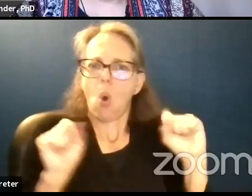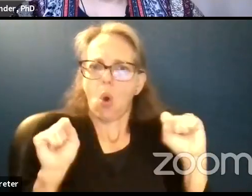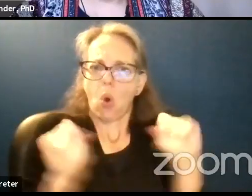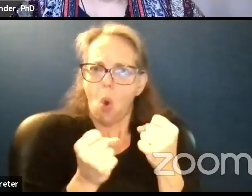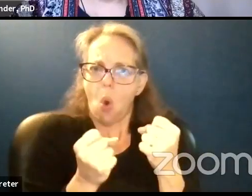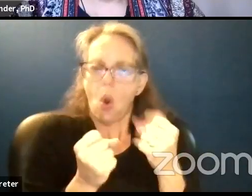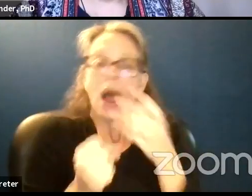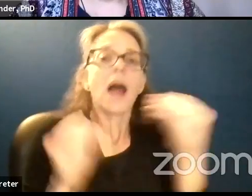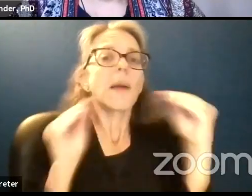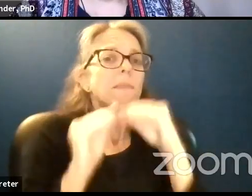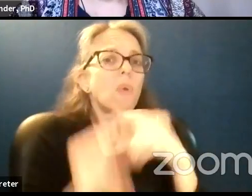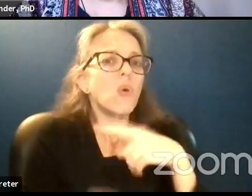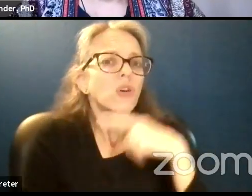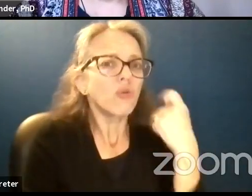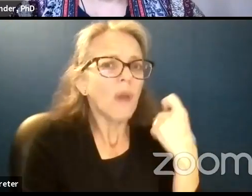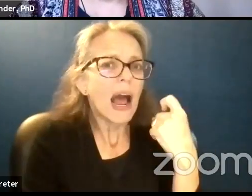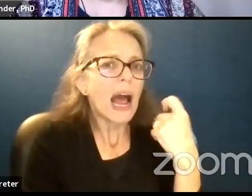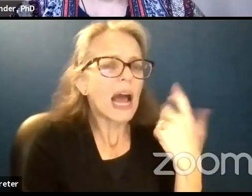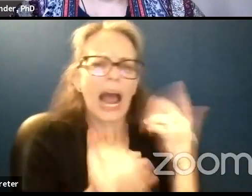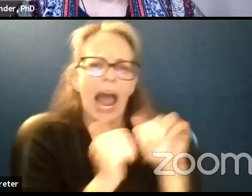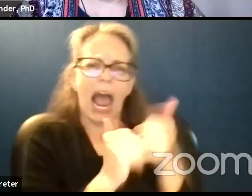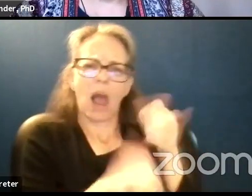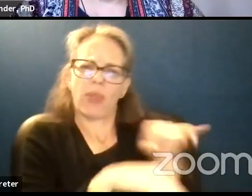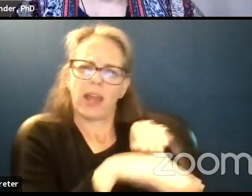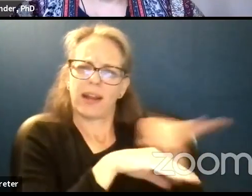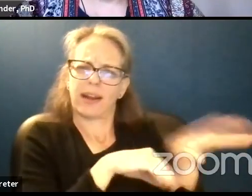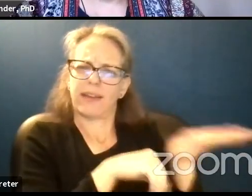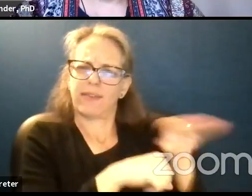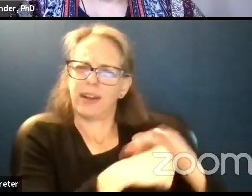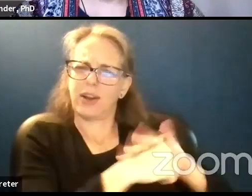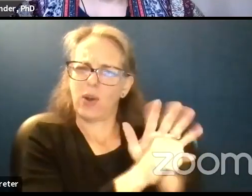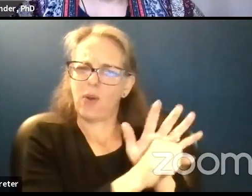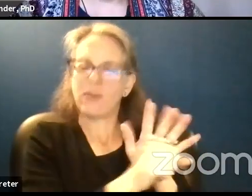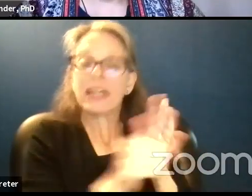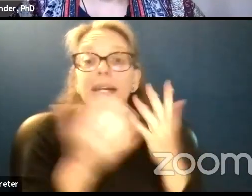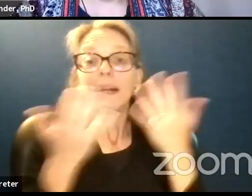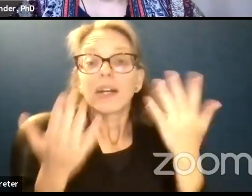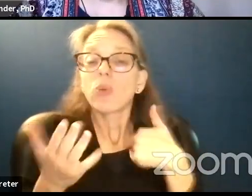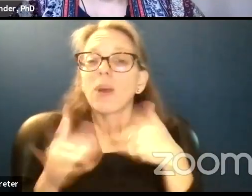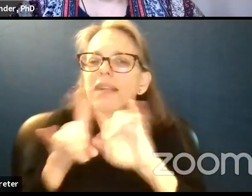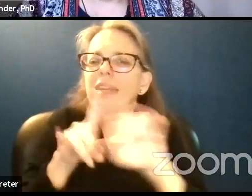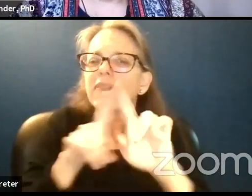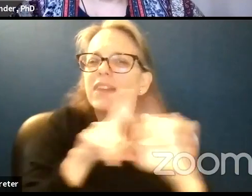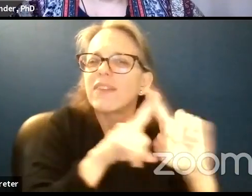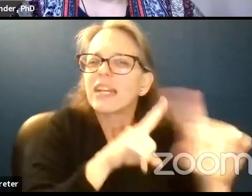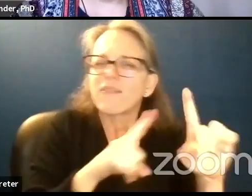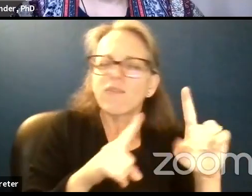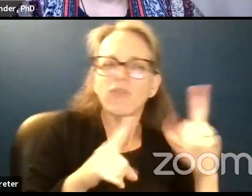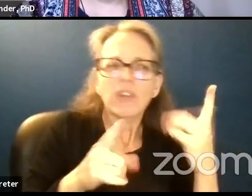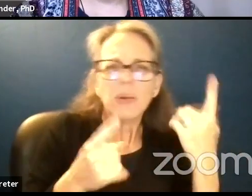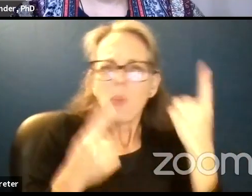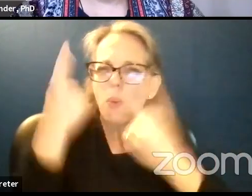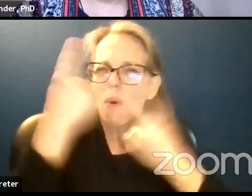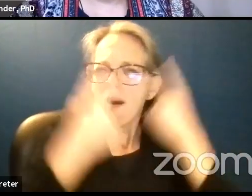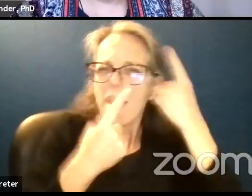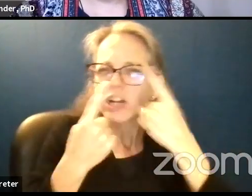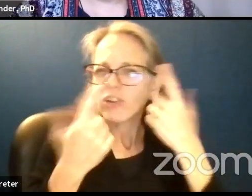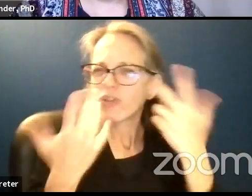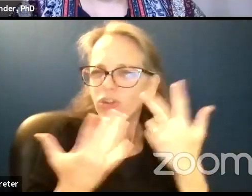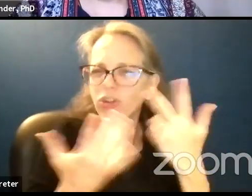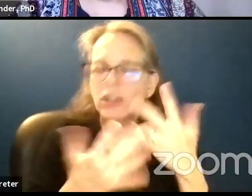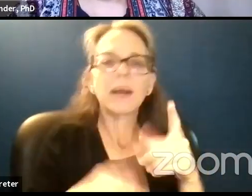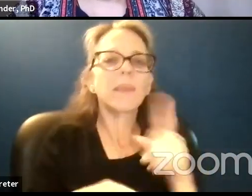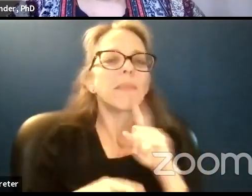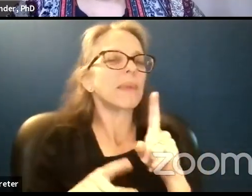drier. What does that do to the virus? So there are a number of questions about it, But the main thing that I would emphasize, so I